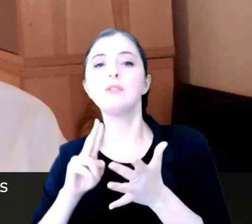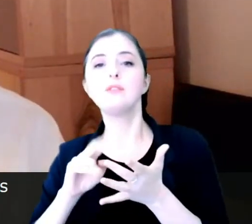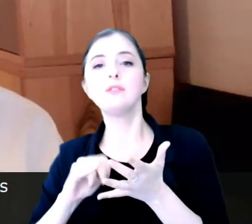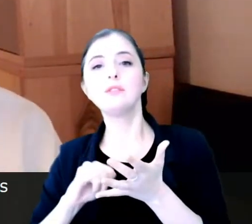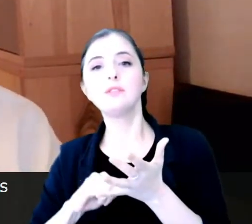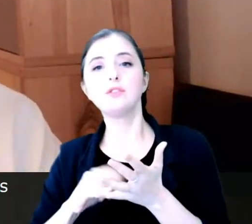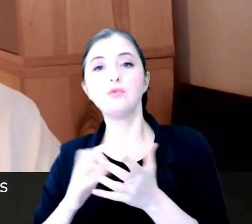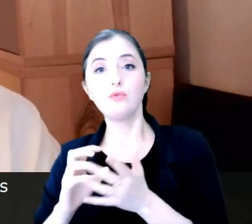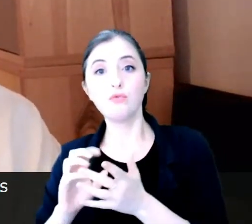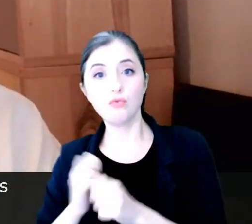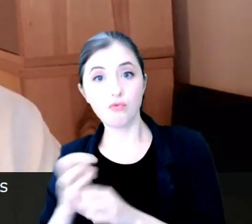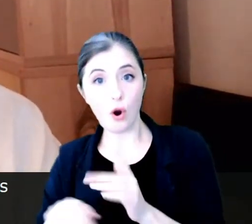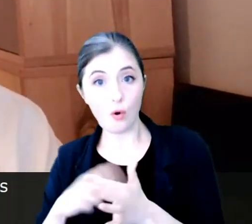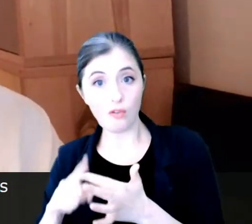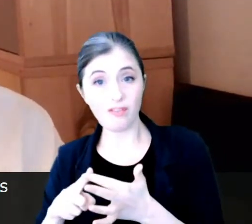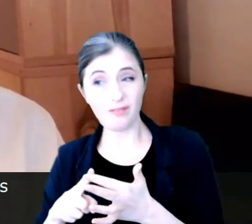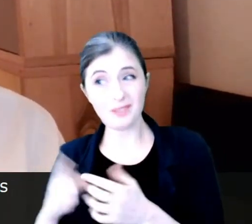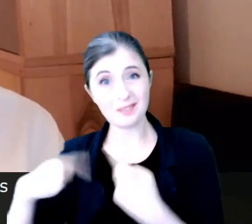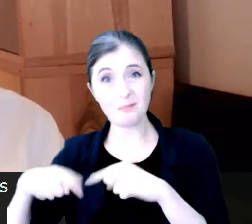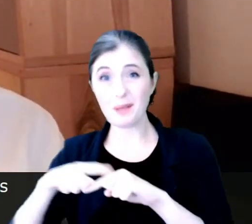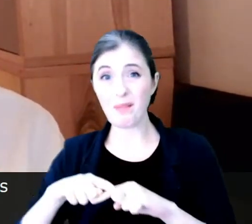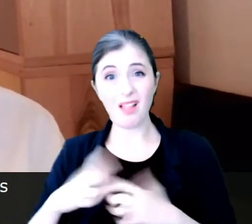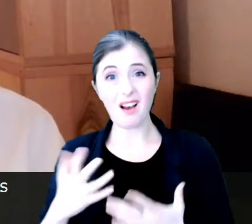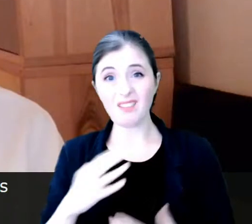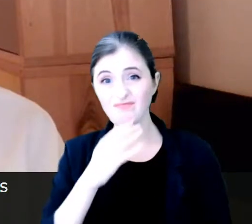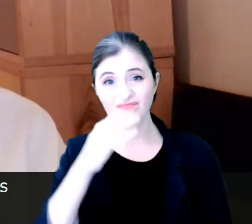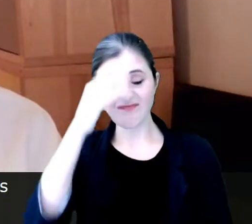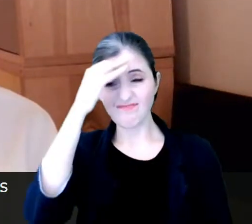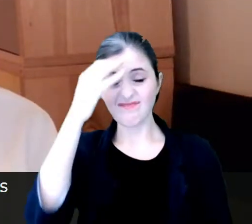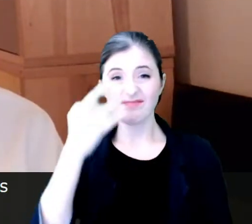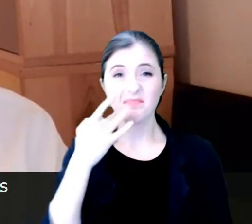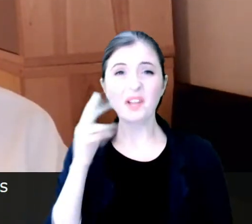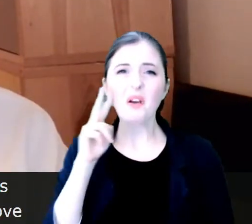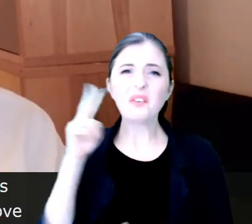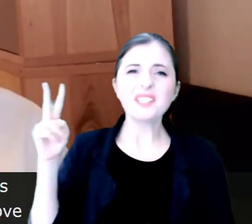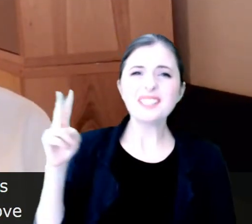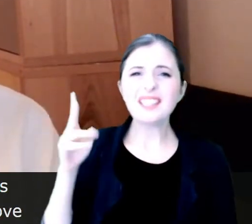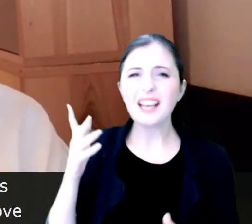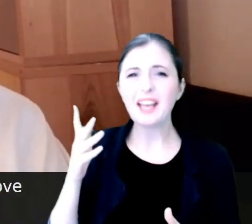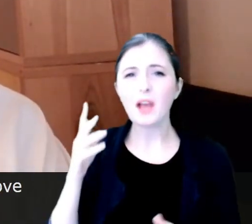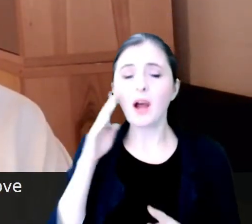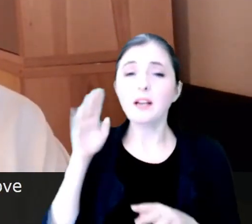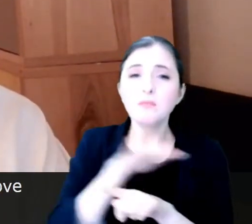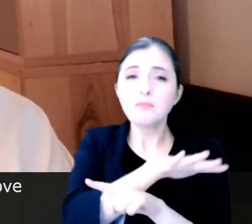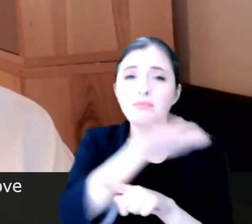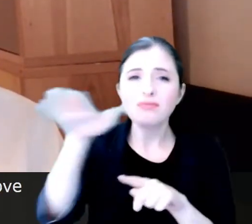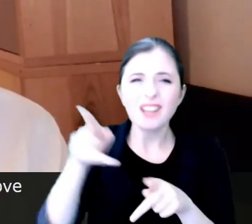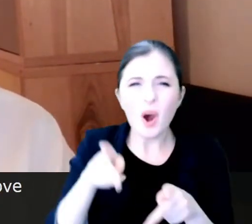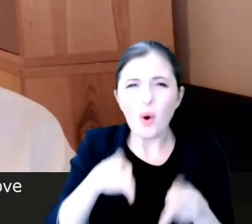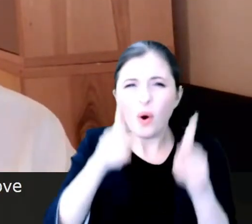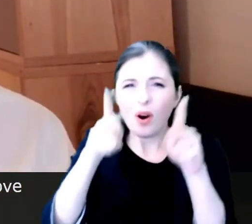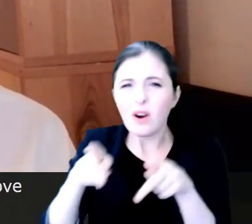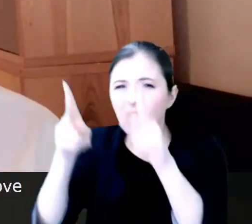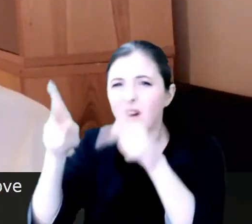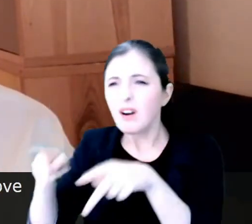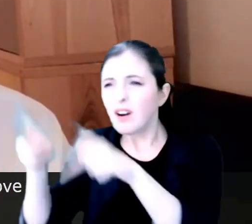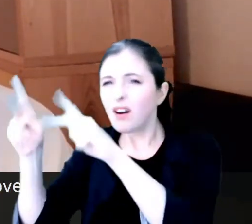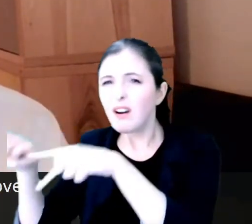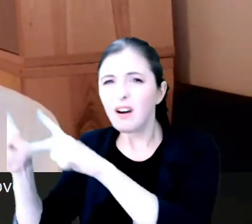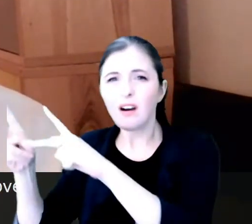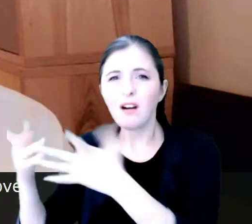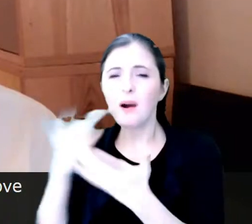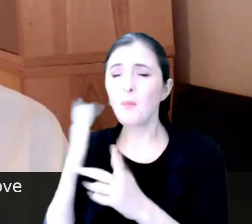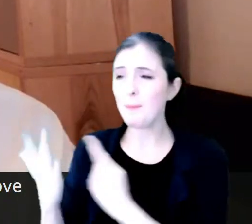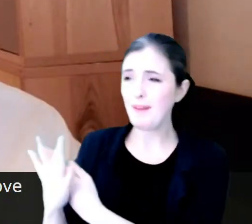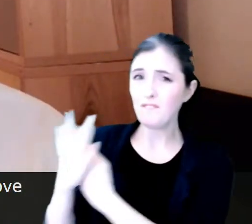thoroughly fed up with their landscape being taken over by tall buildings and being forced to live in homes that